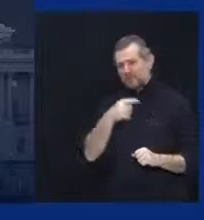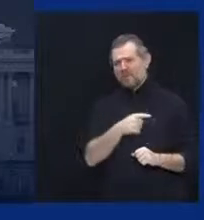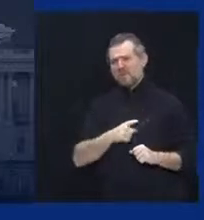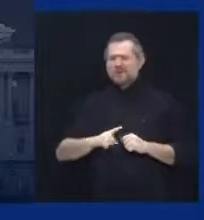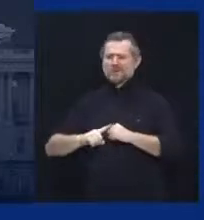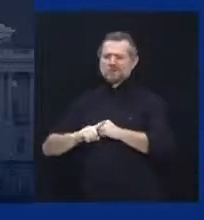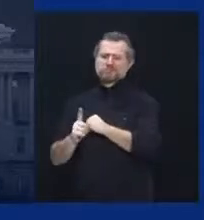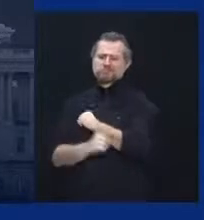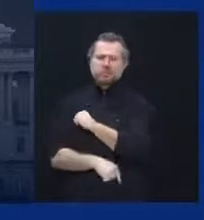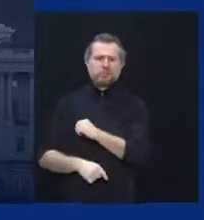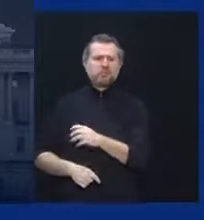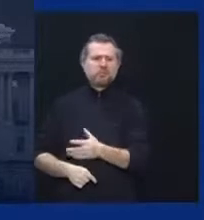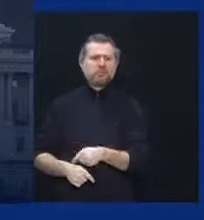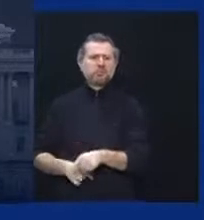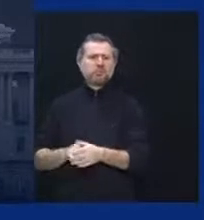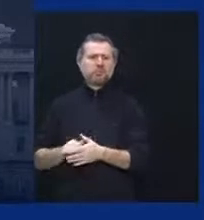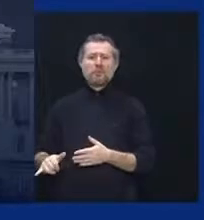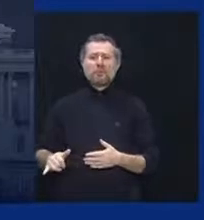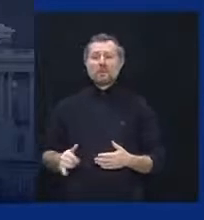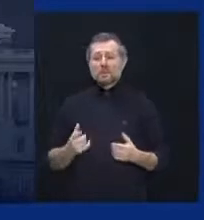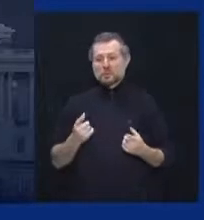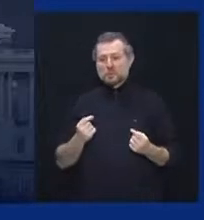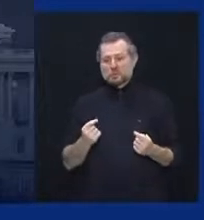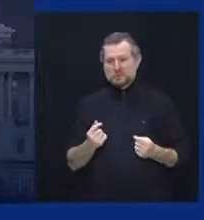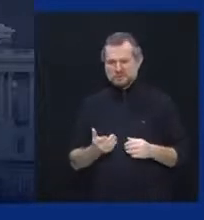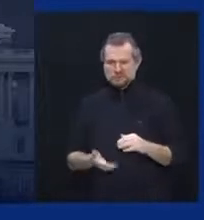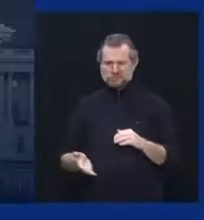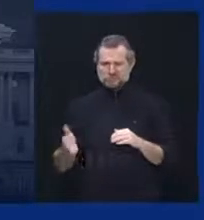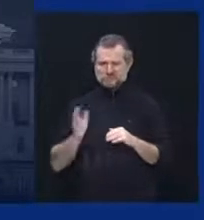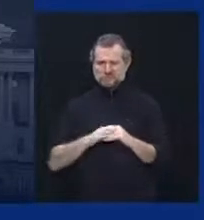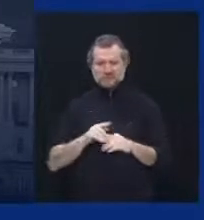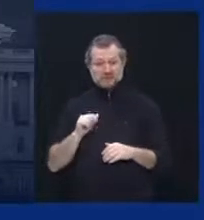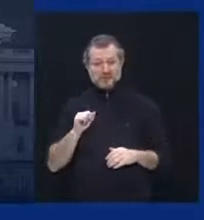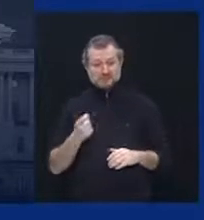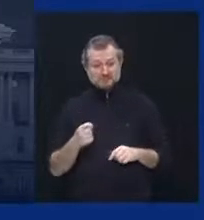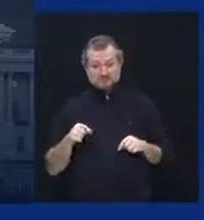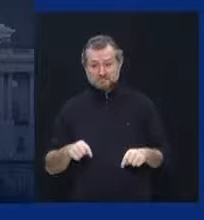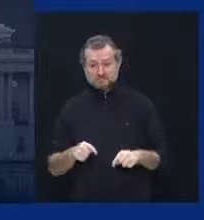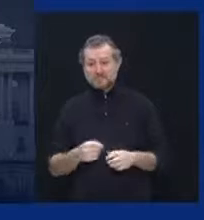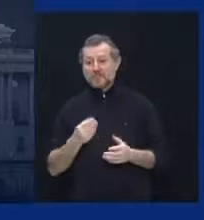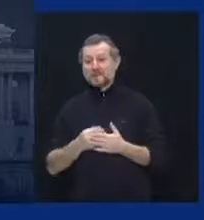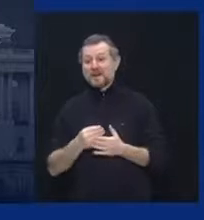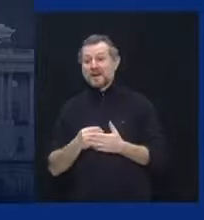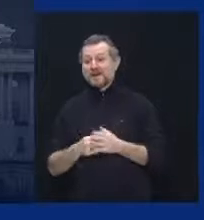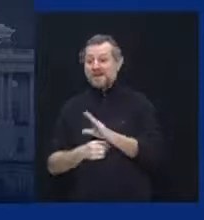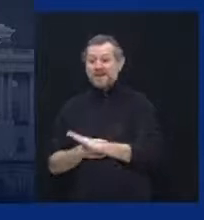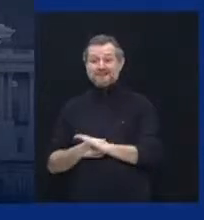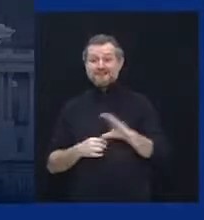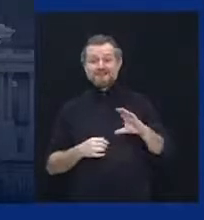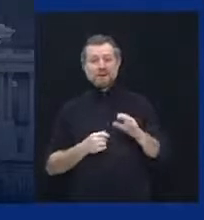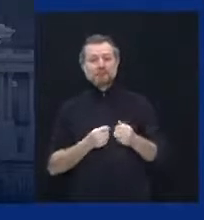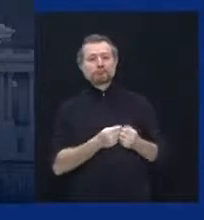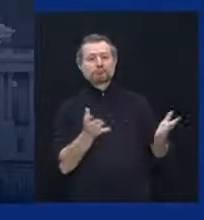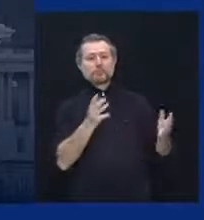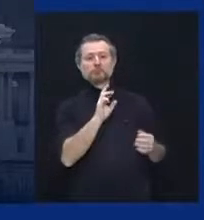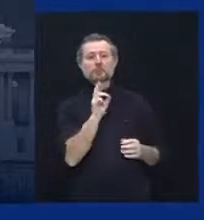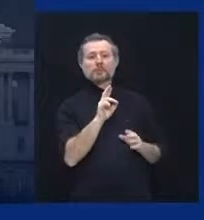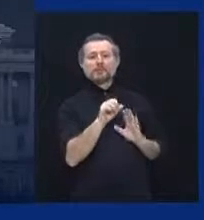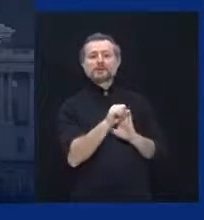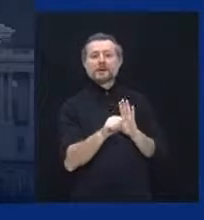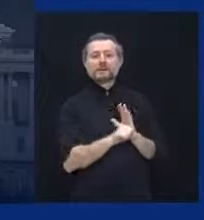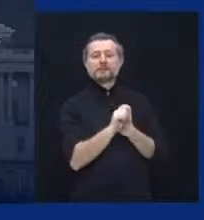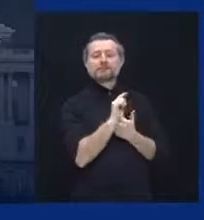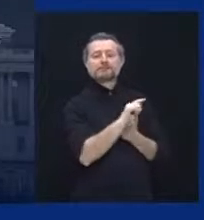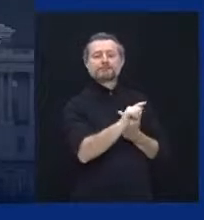What they did in the federal government was they increased our taxes and they gave it to Republican states because